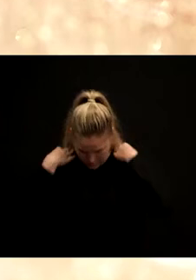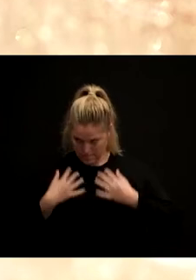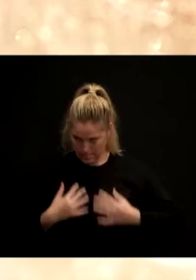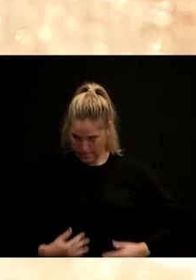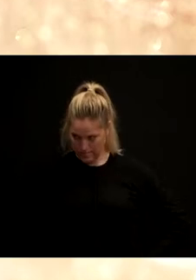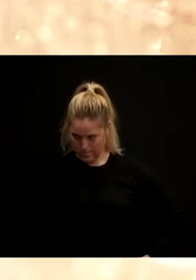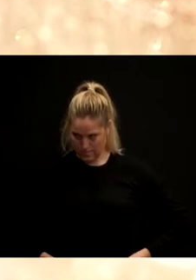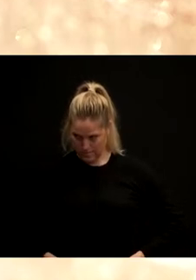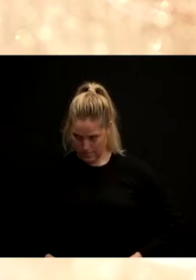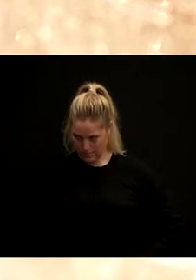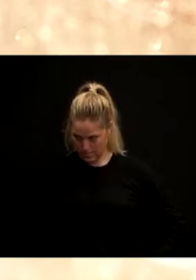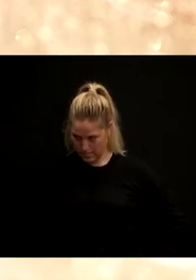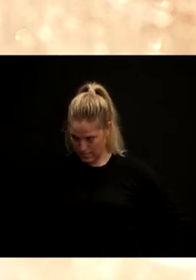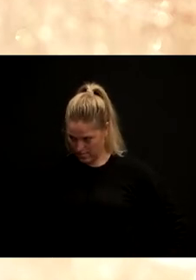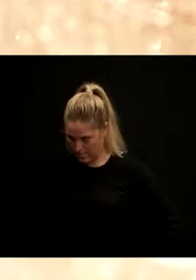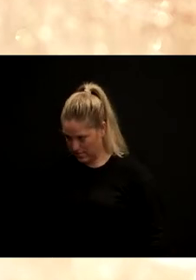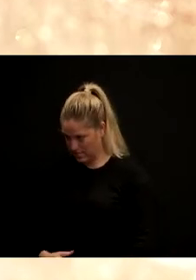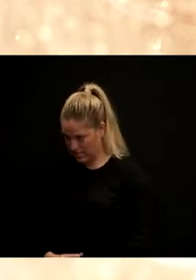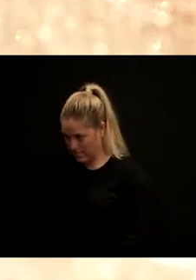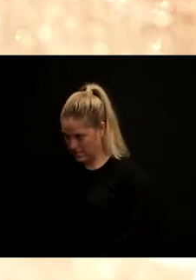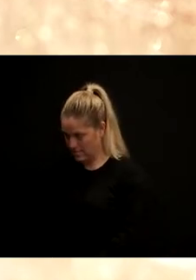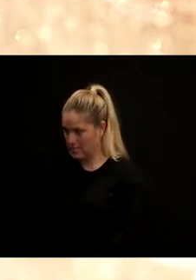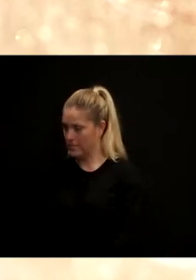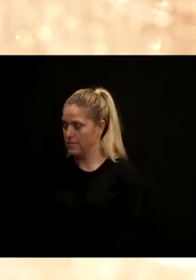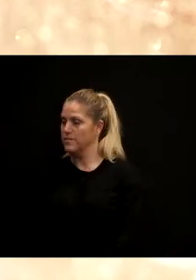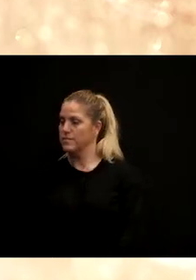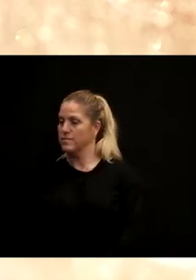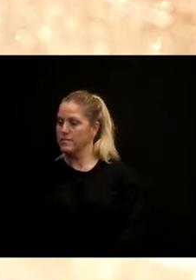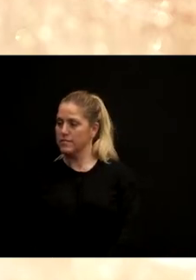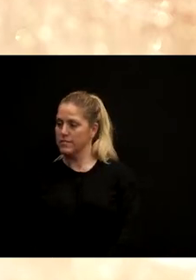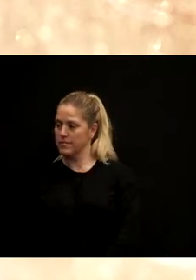Audrey Brown, she's the facilitator.